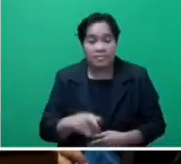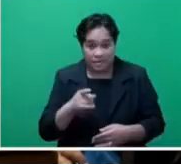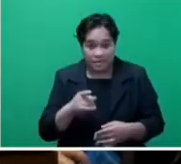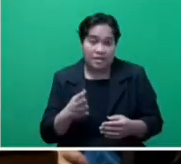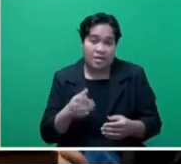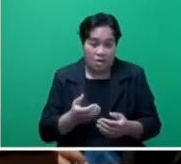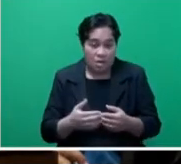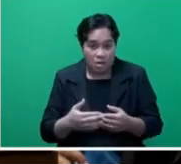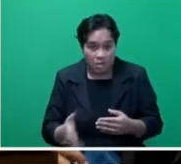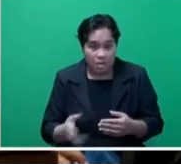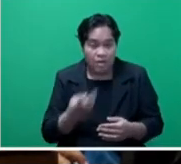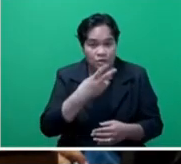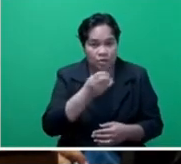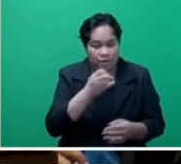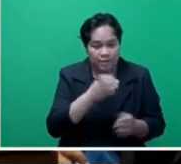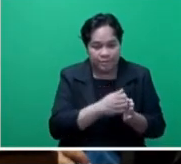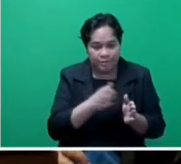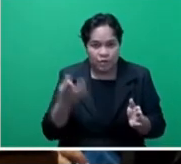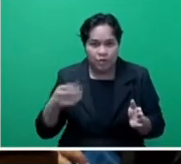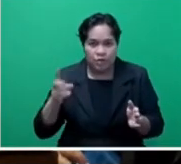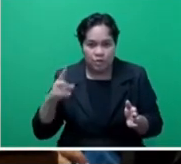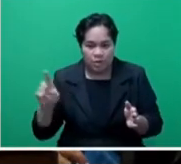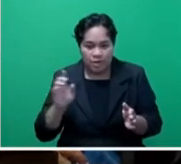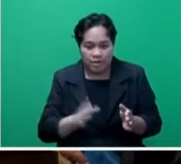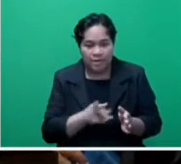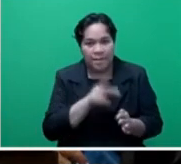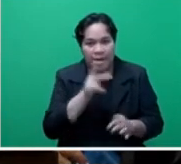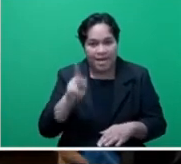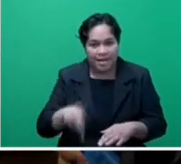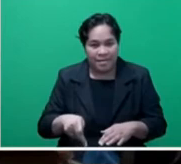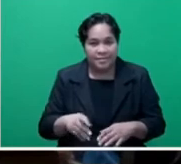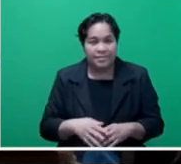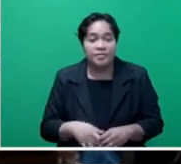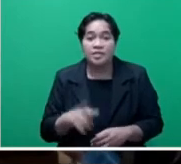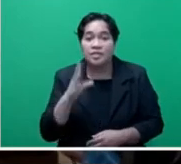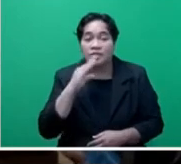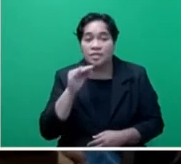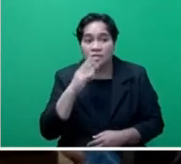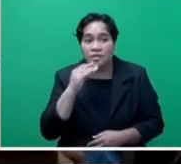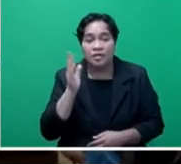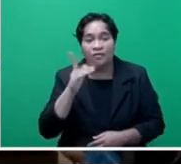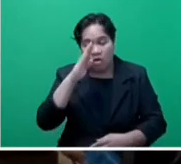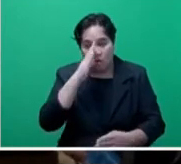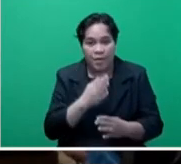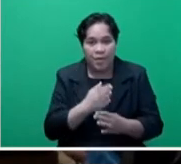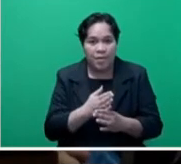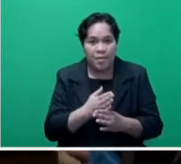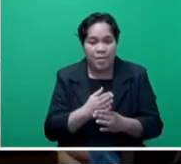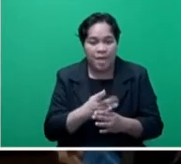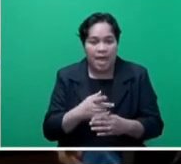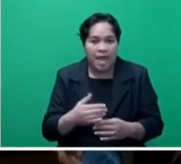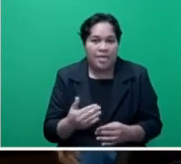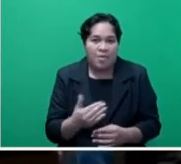the 2020-2021 session of the Fijian Parliament. The speech of hope and